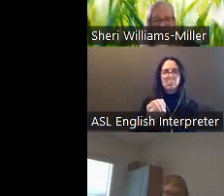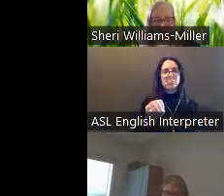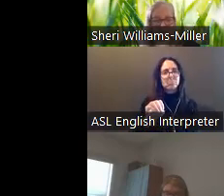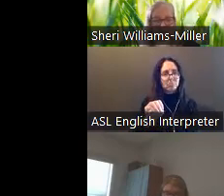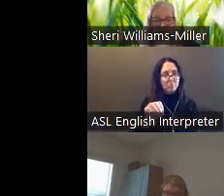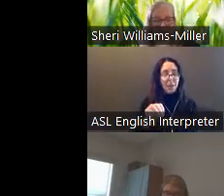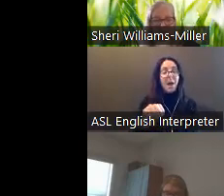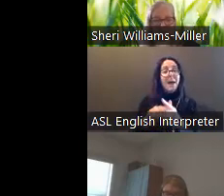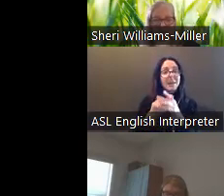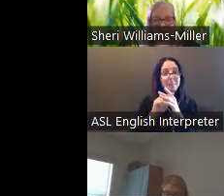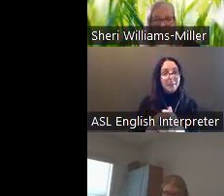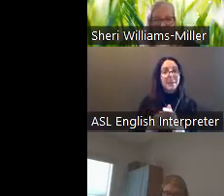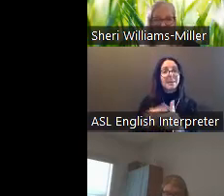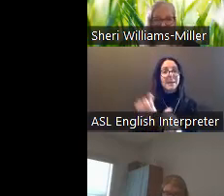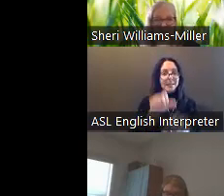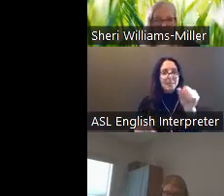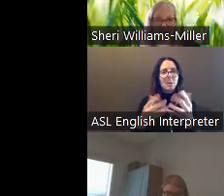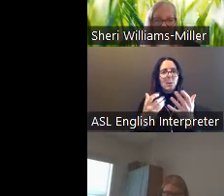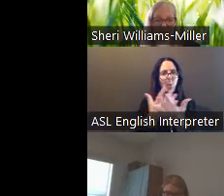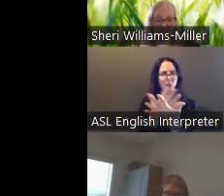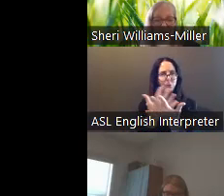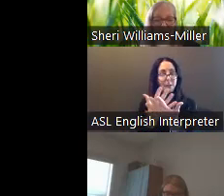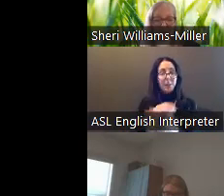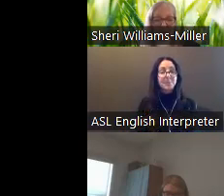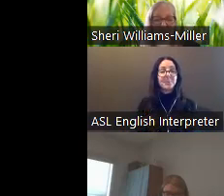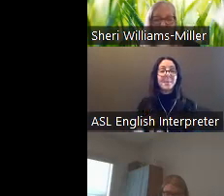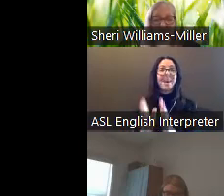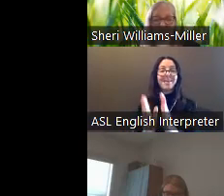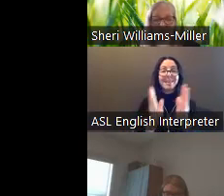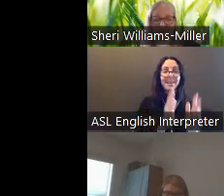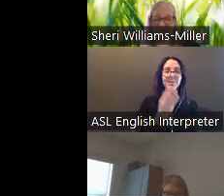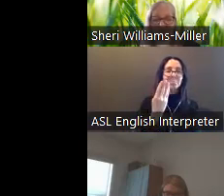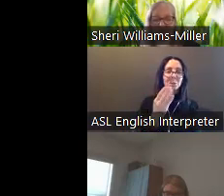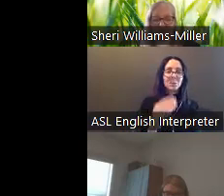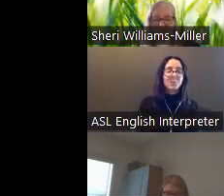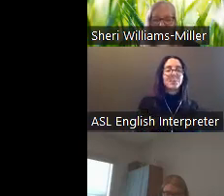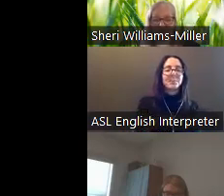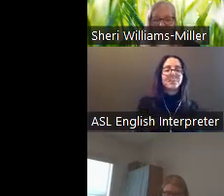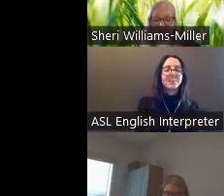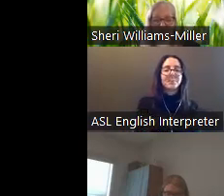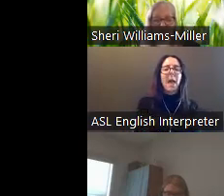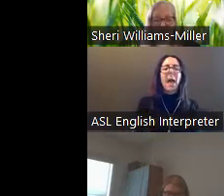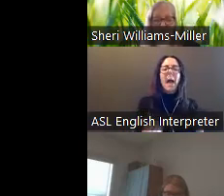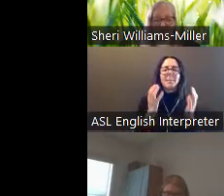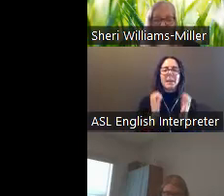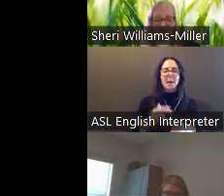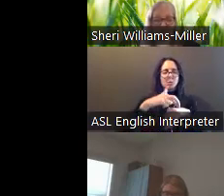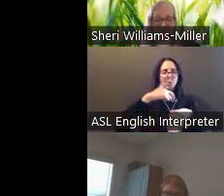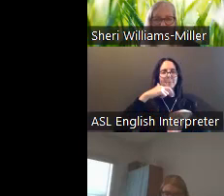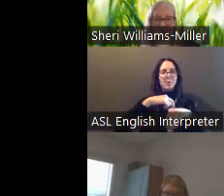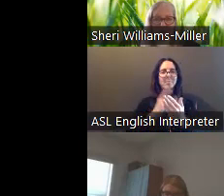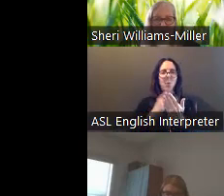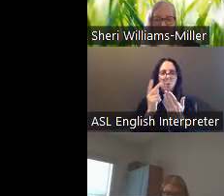during their initial assessment. On the left, we're looking at the number of clients referred to our